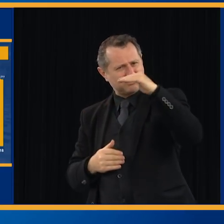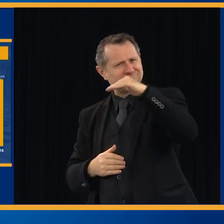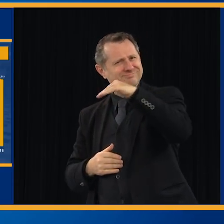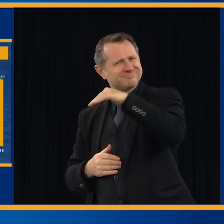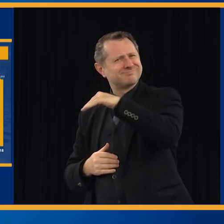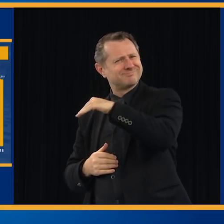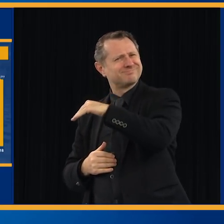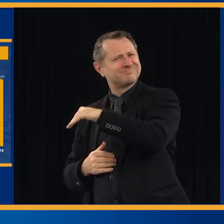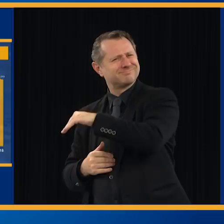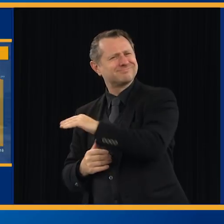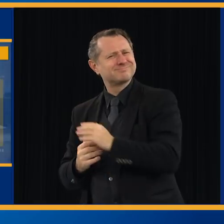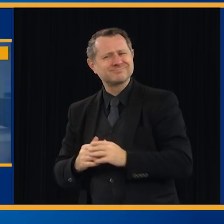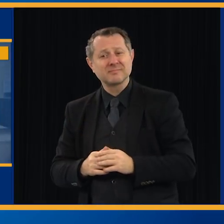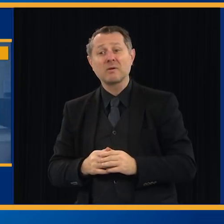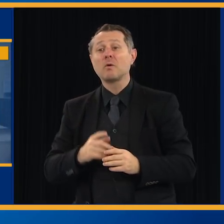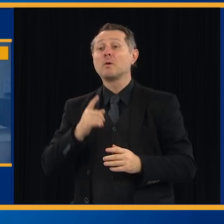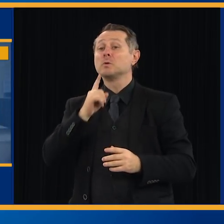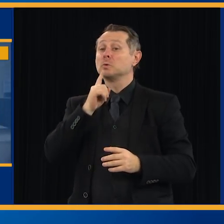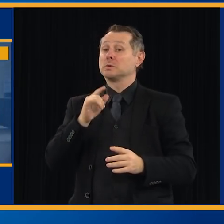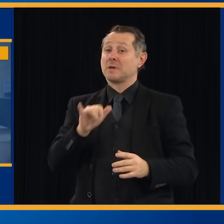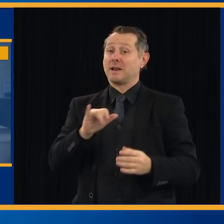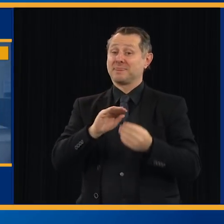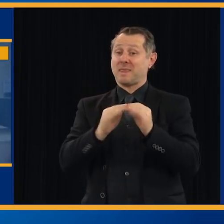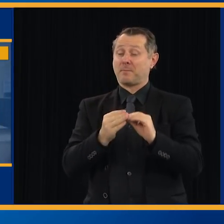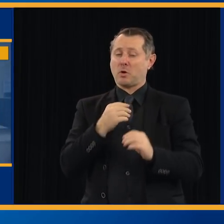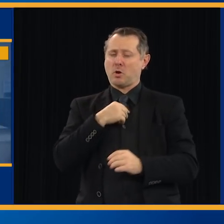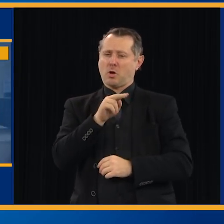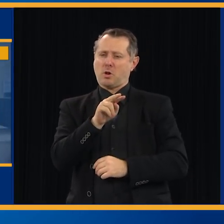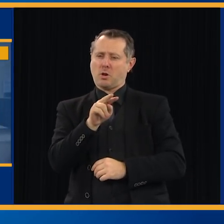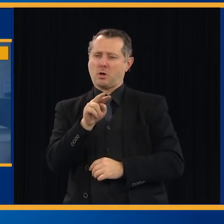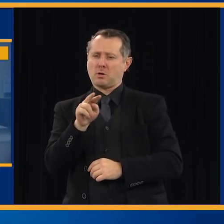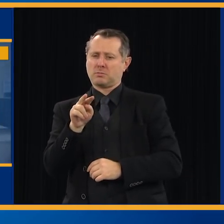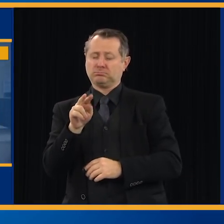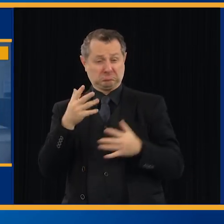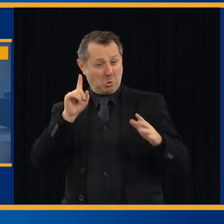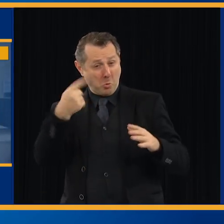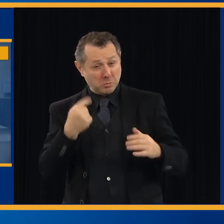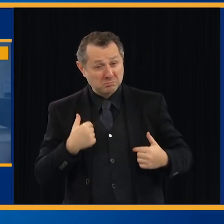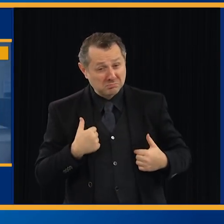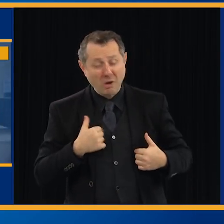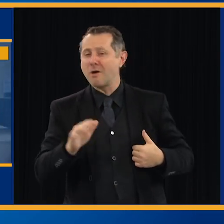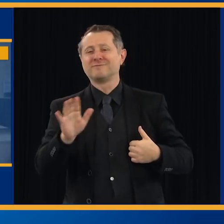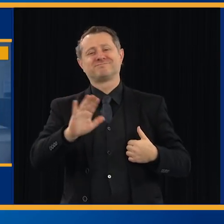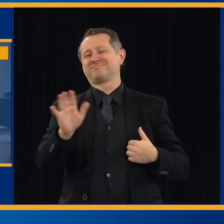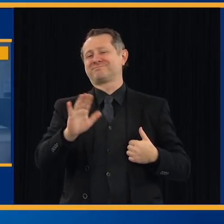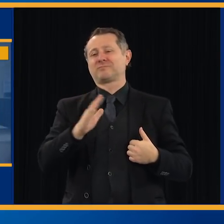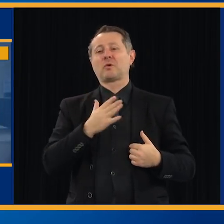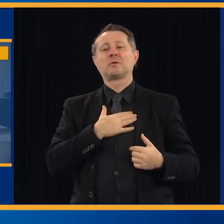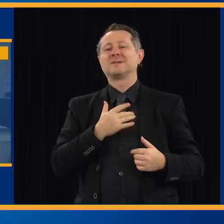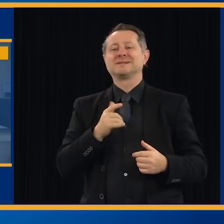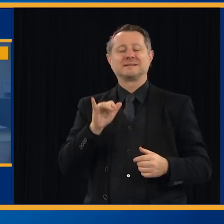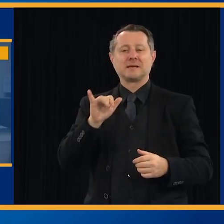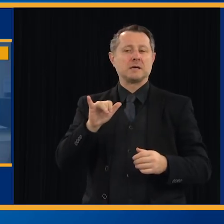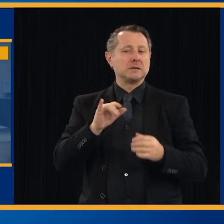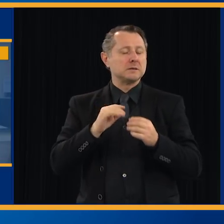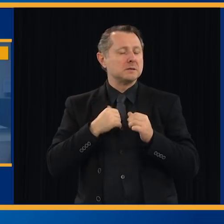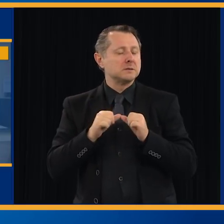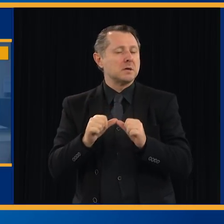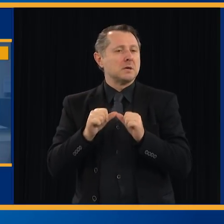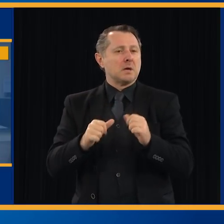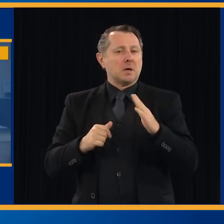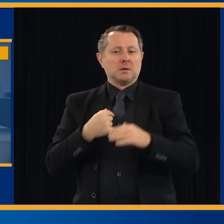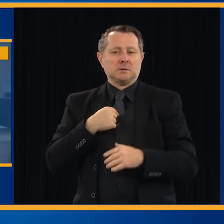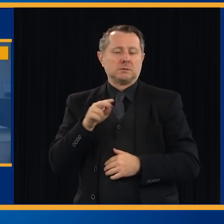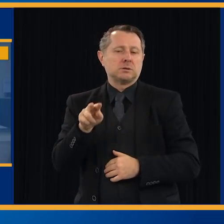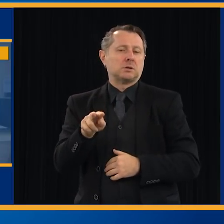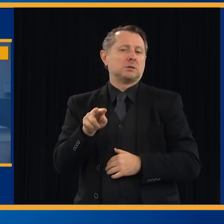as a bar chart as we've been going through this. To me, it was a mountain that just kept building and building and building,